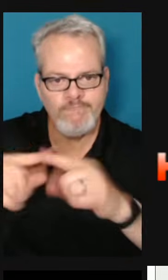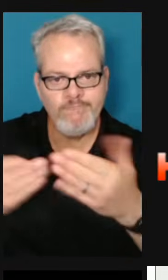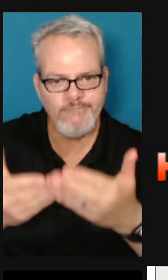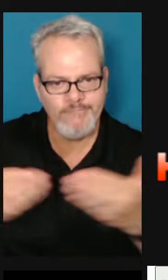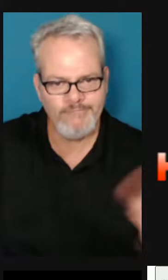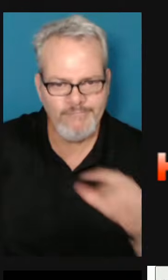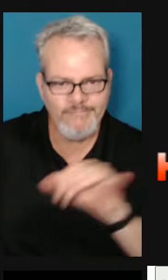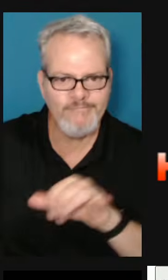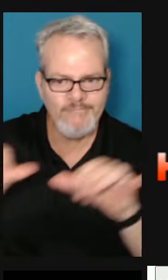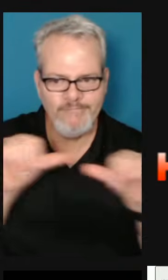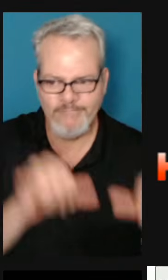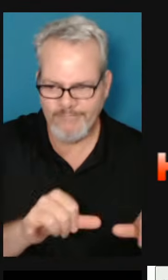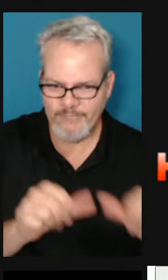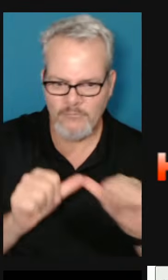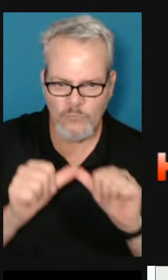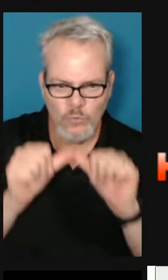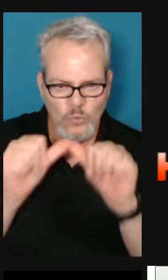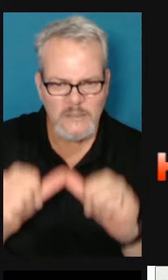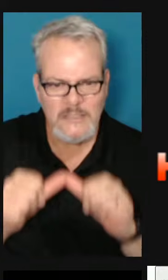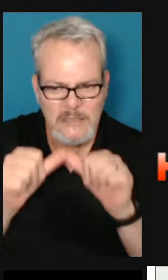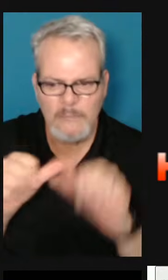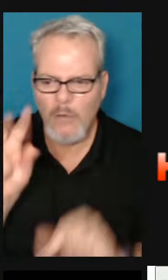keep scrolling here.